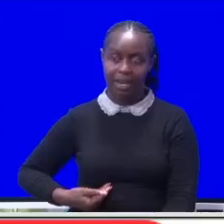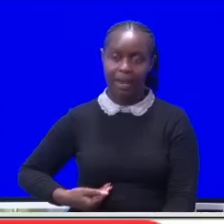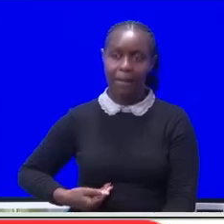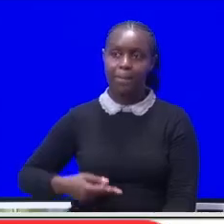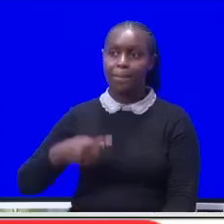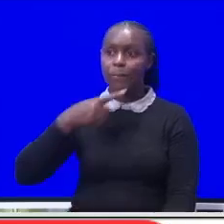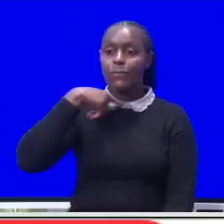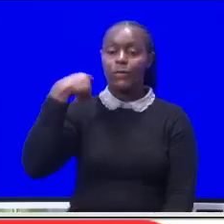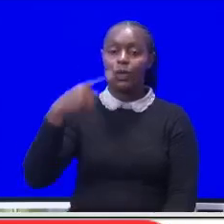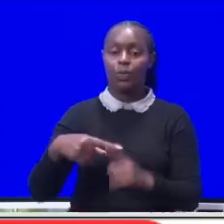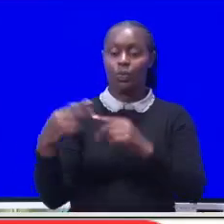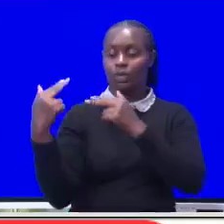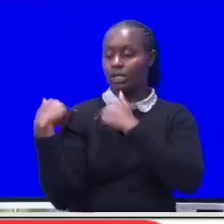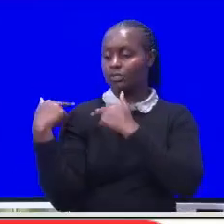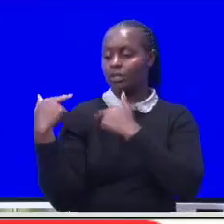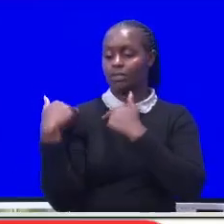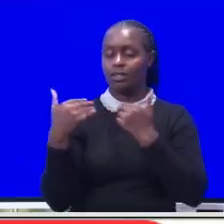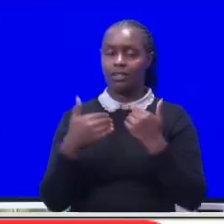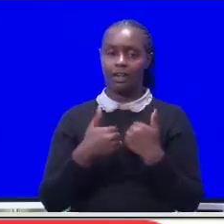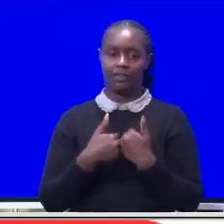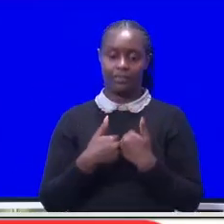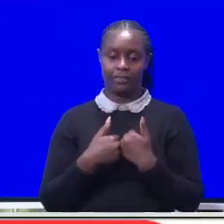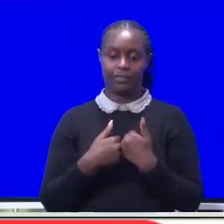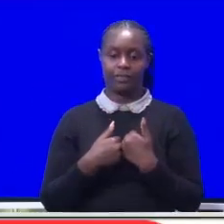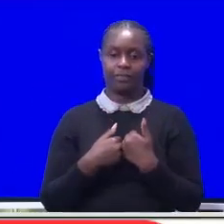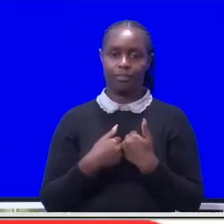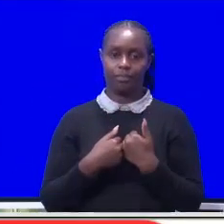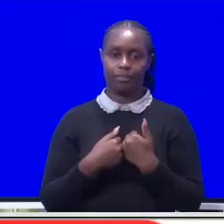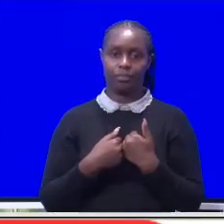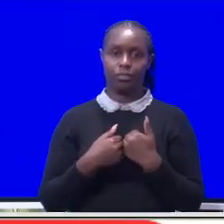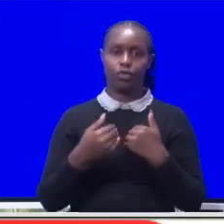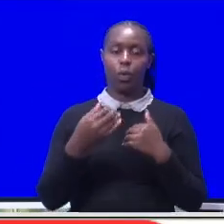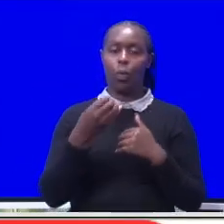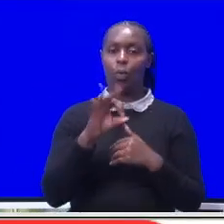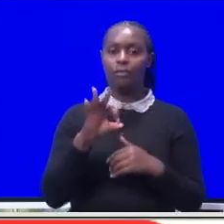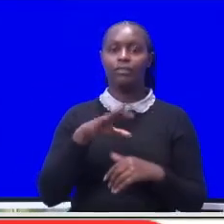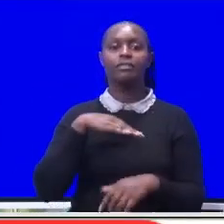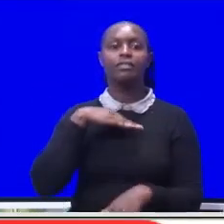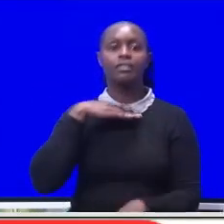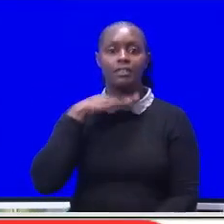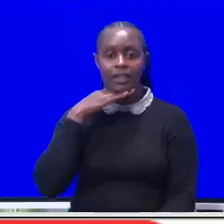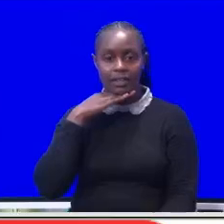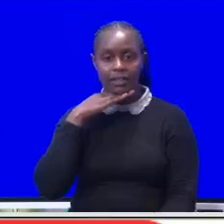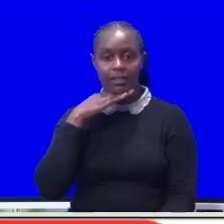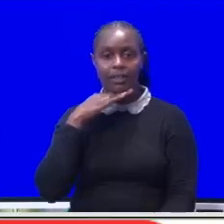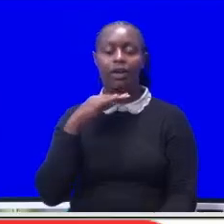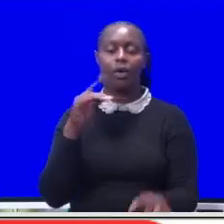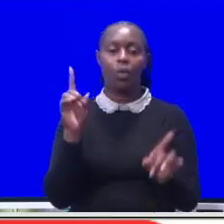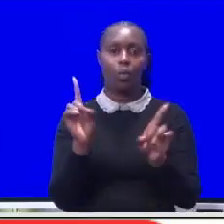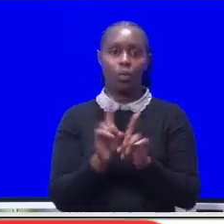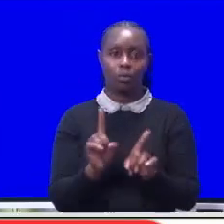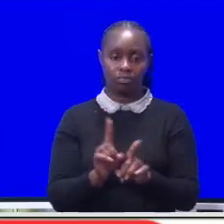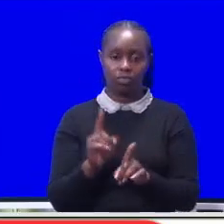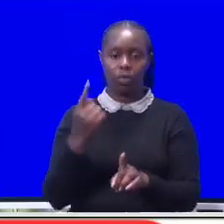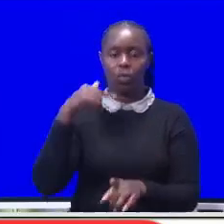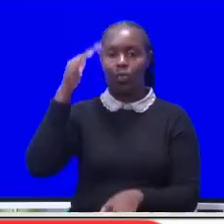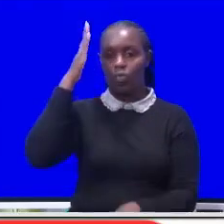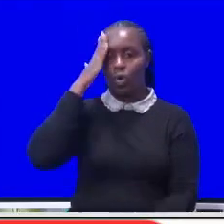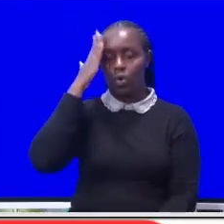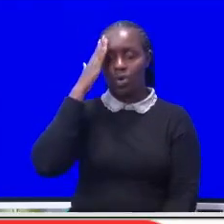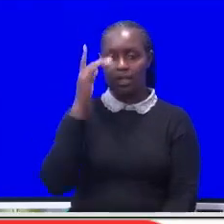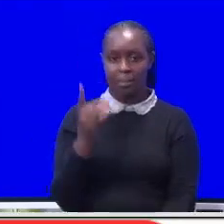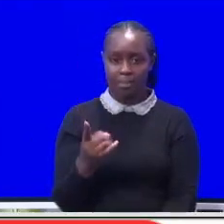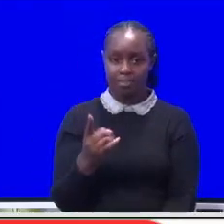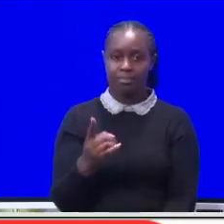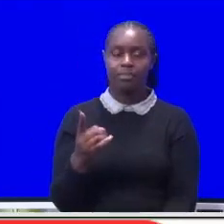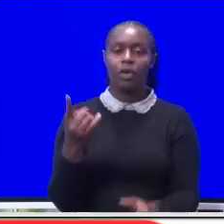who have responsibility over these deaths still, and we know them, we have